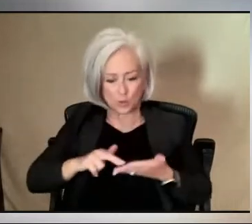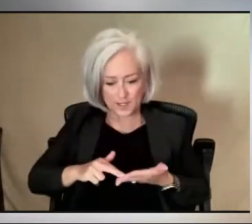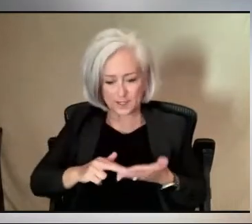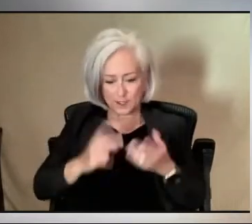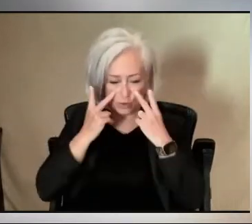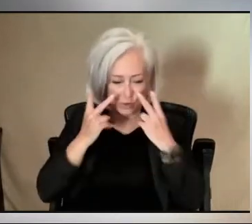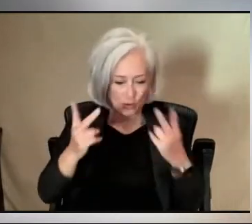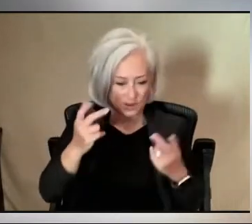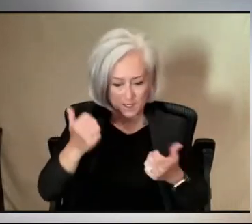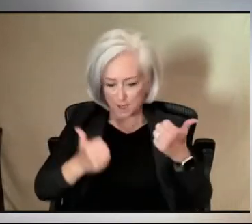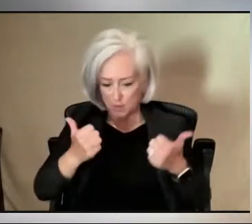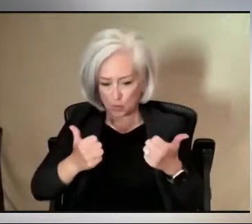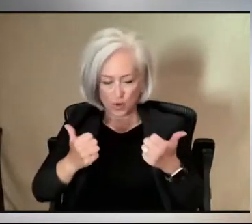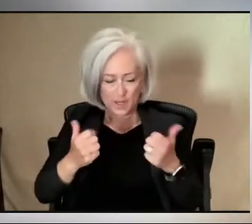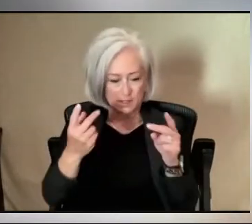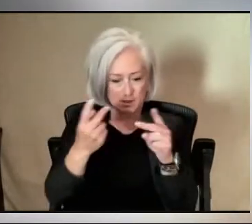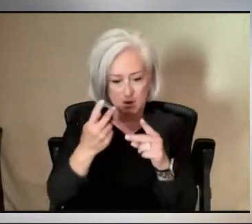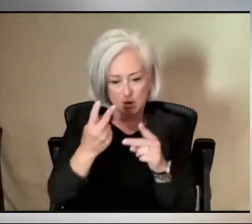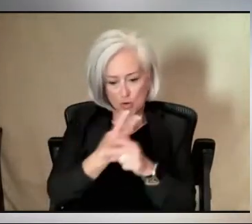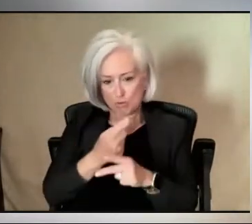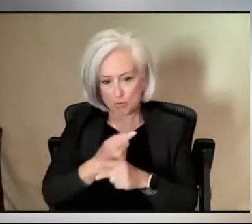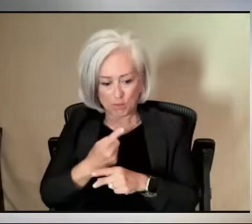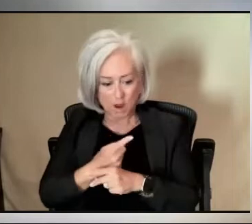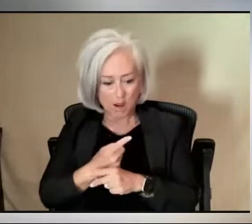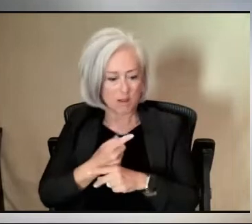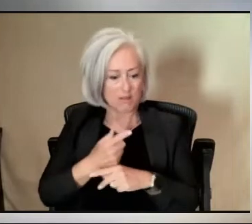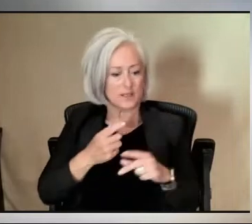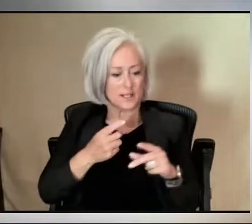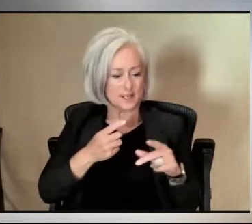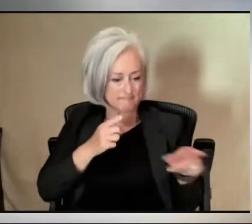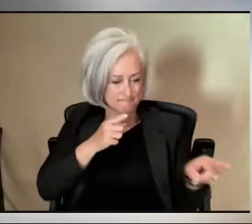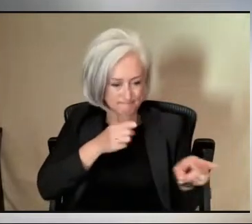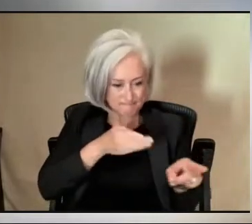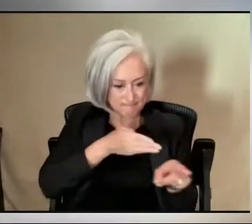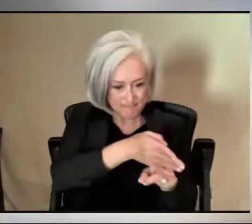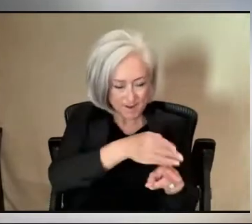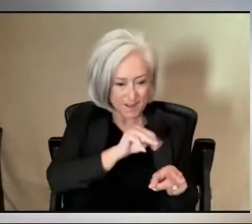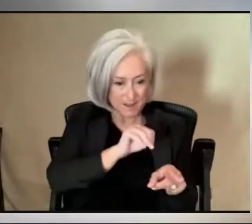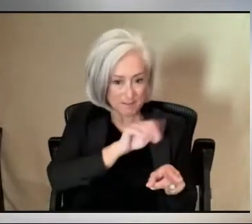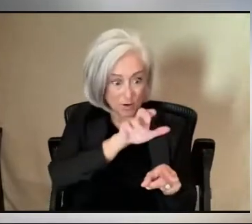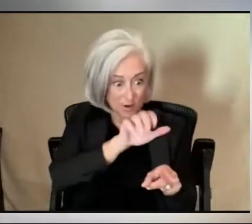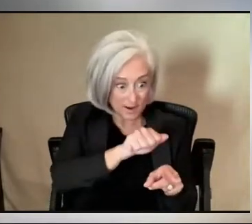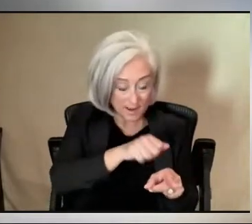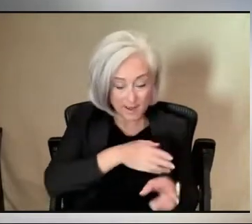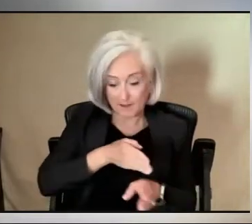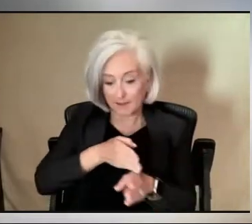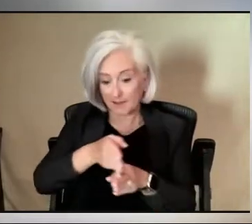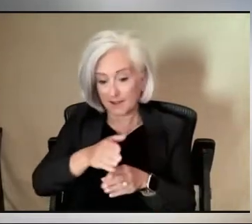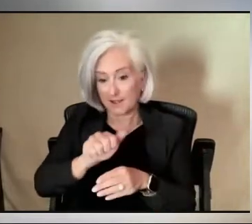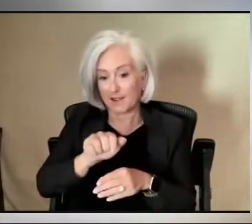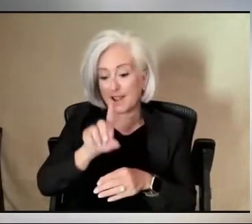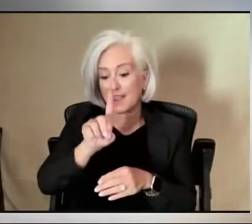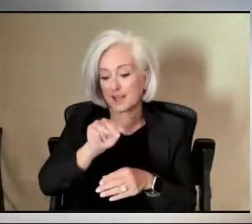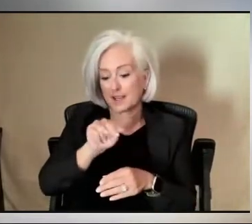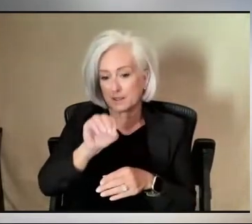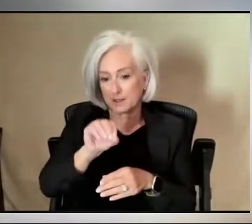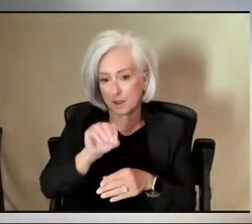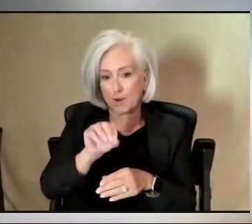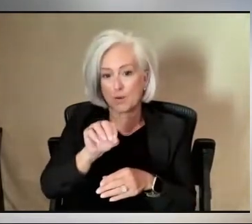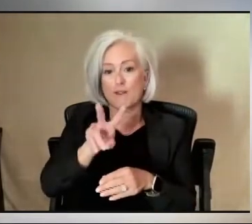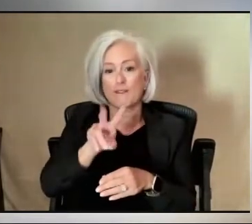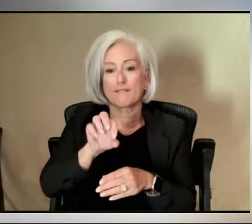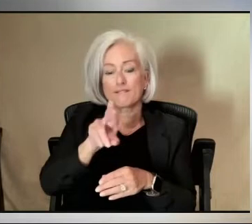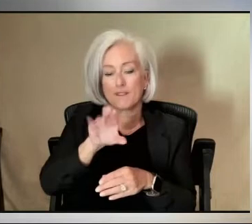not knowing which one would work best. Those included mRNA vaccines, the adenovirus vectored